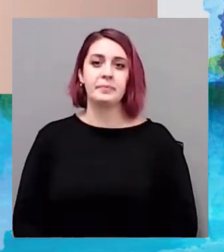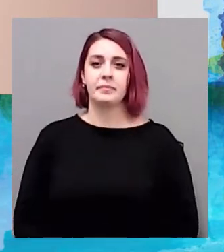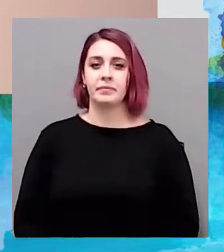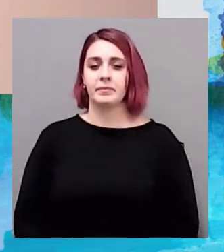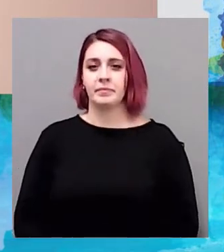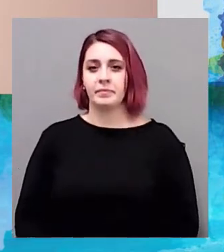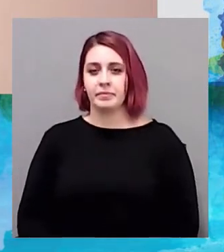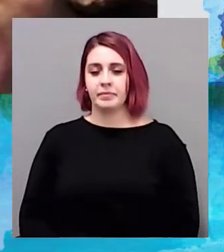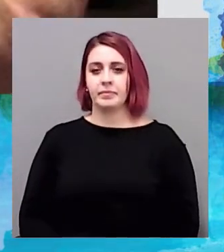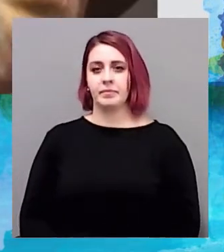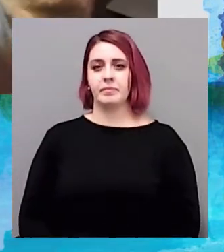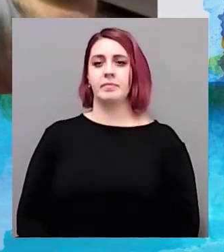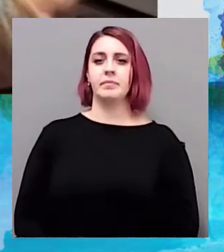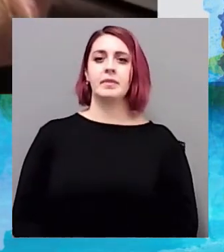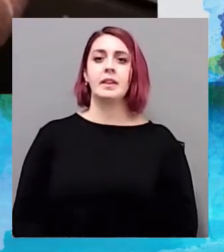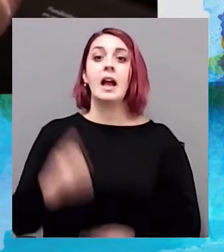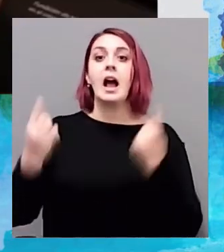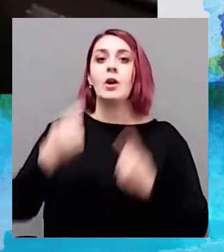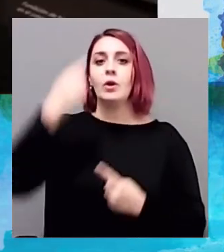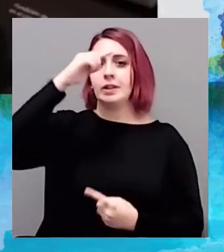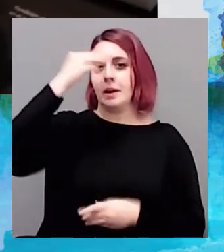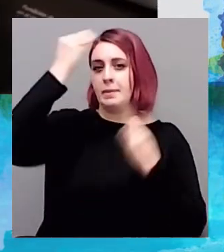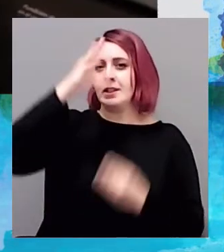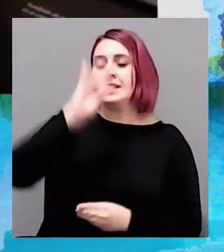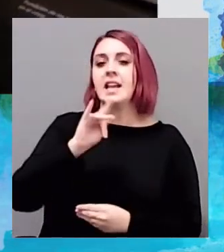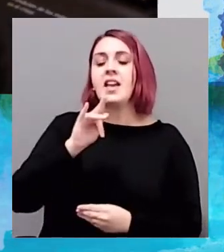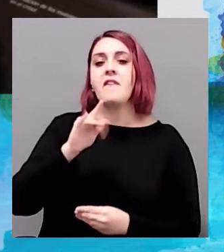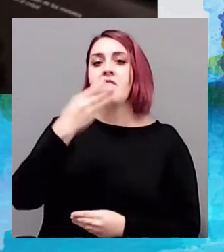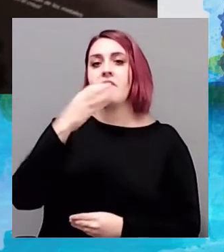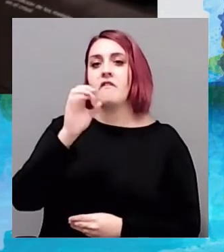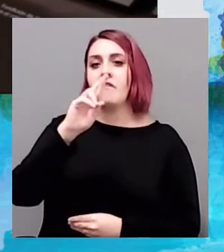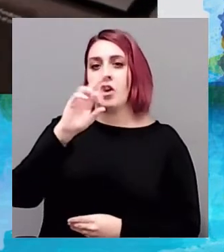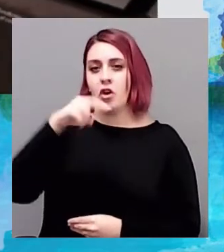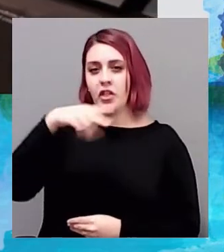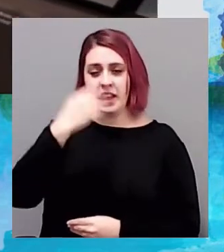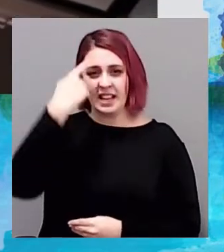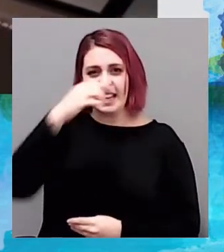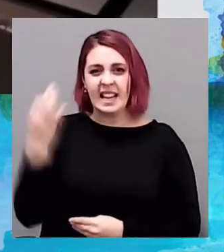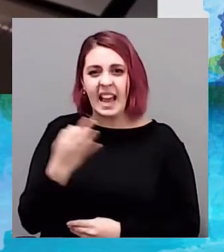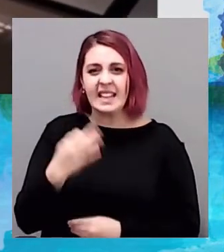¿Alguien sabe el vídeo que el bronce qué es?